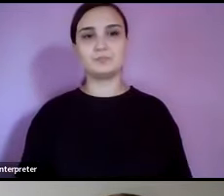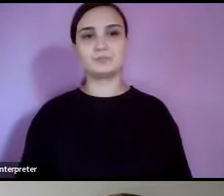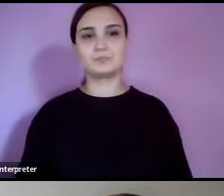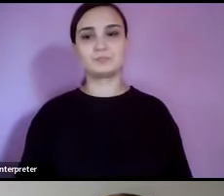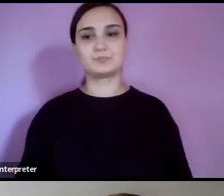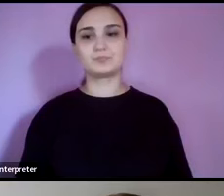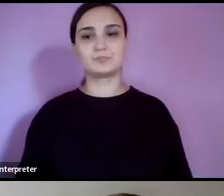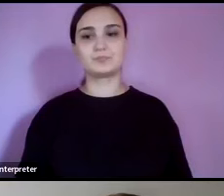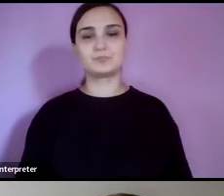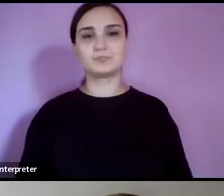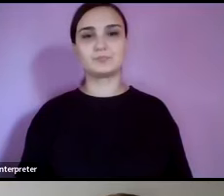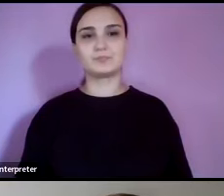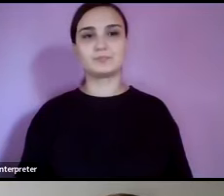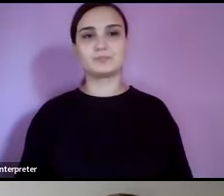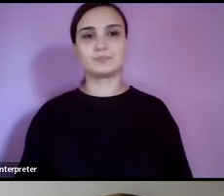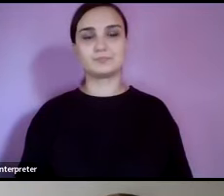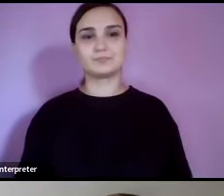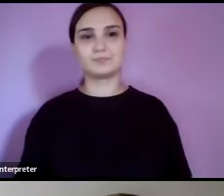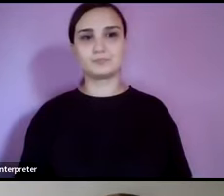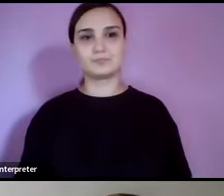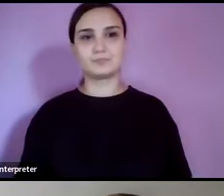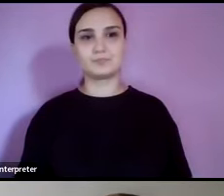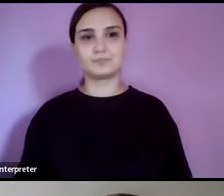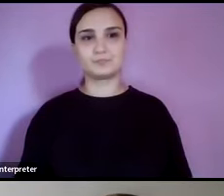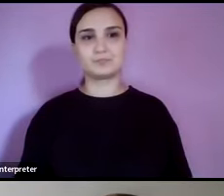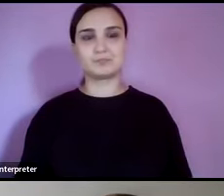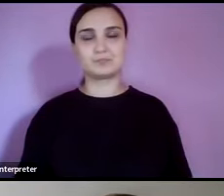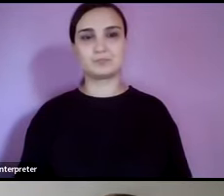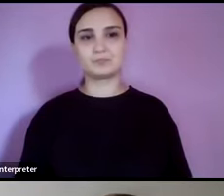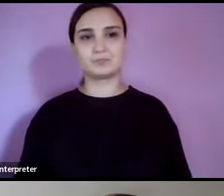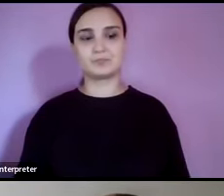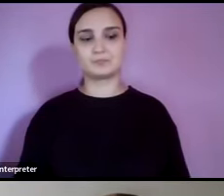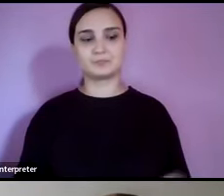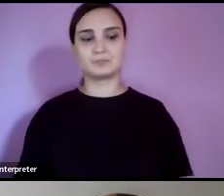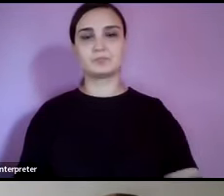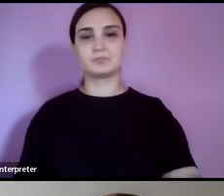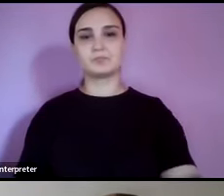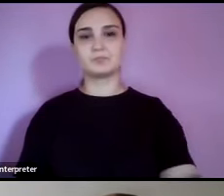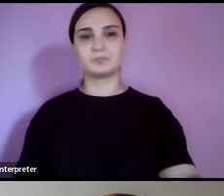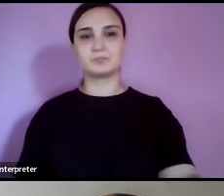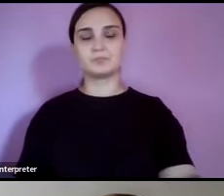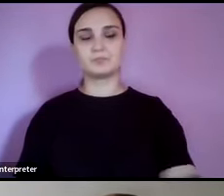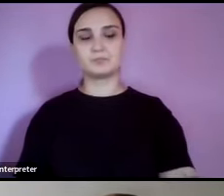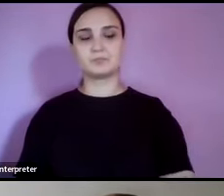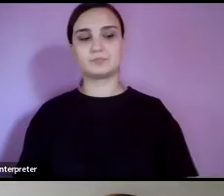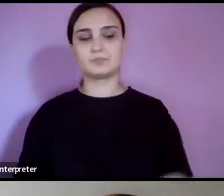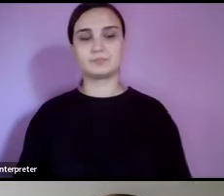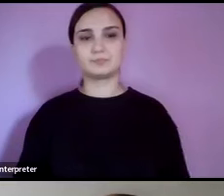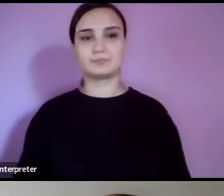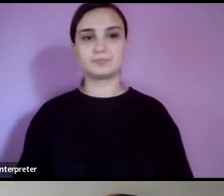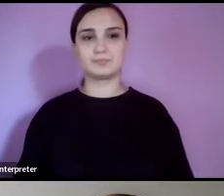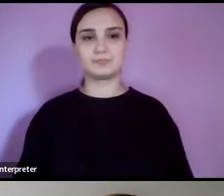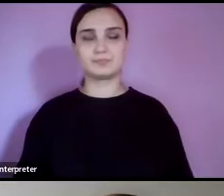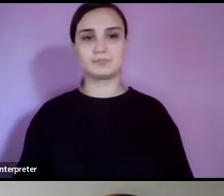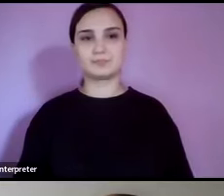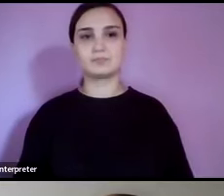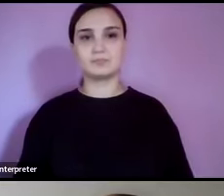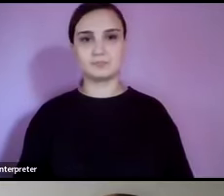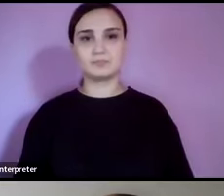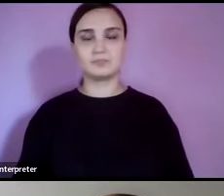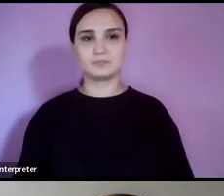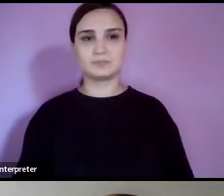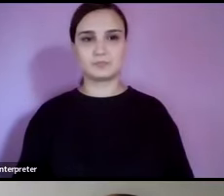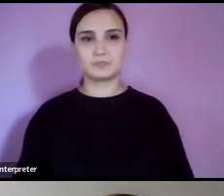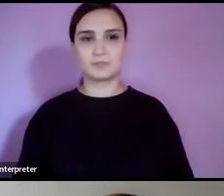As parents, I know if you've done a good job of preparing your children during this time of COVID, you've created in them